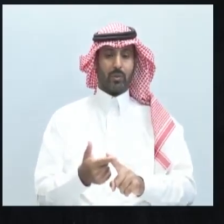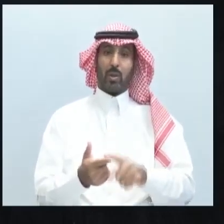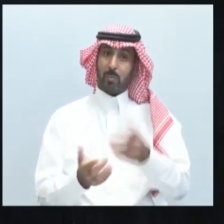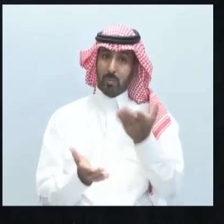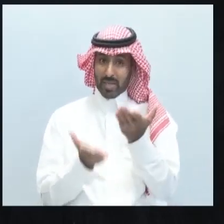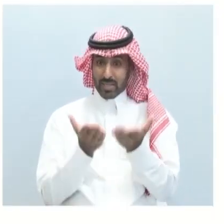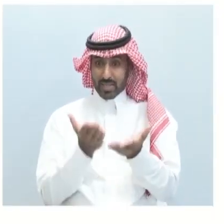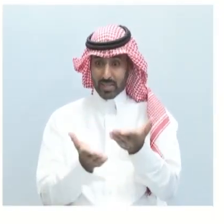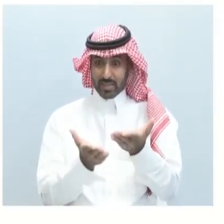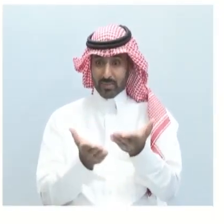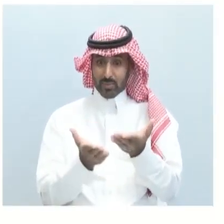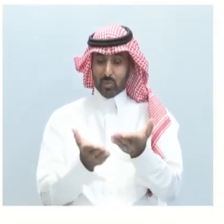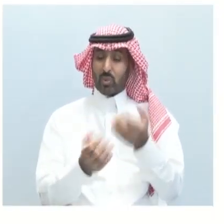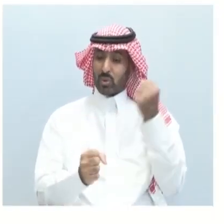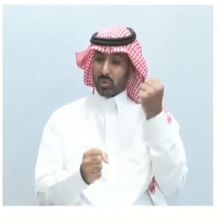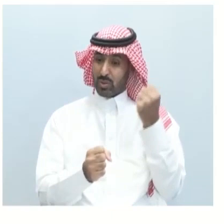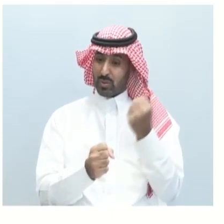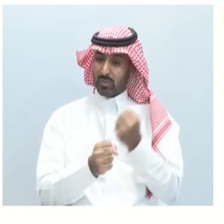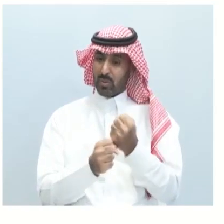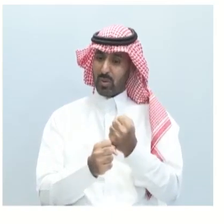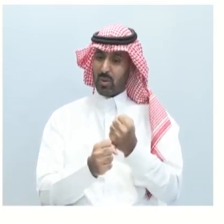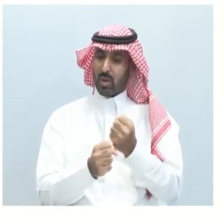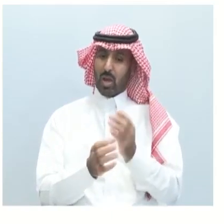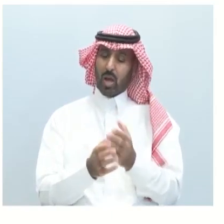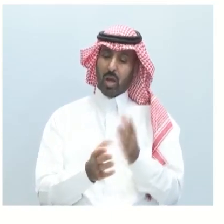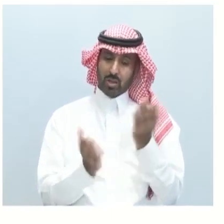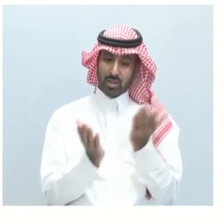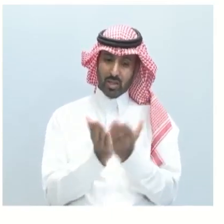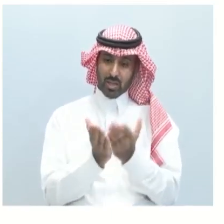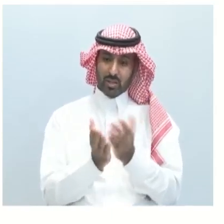balance between different things.